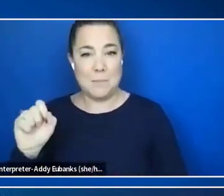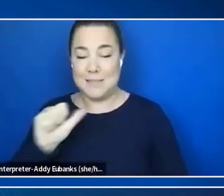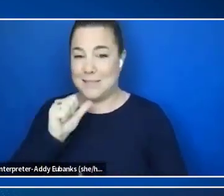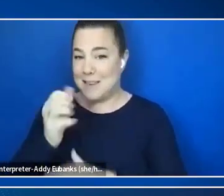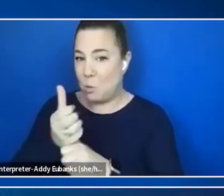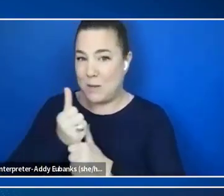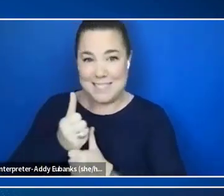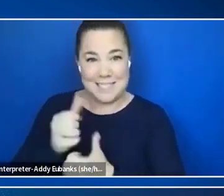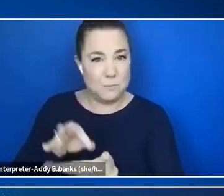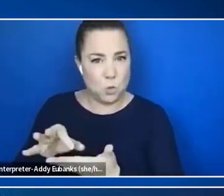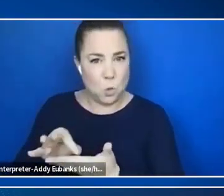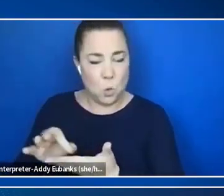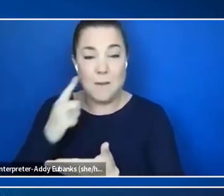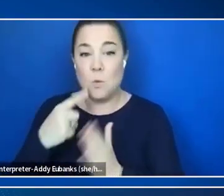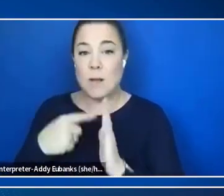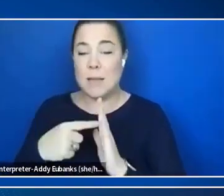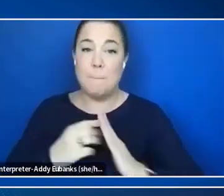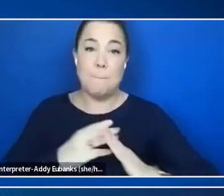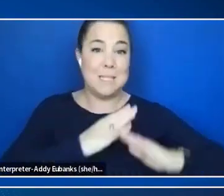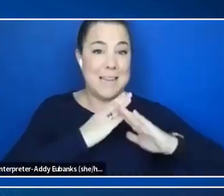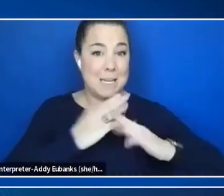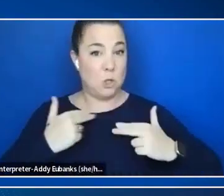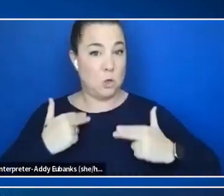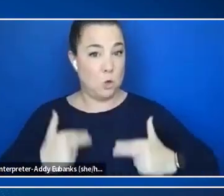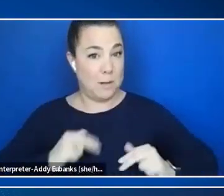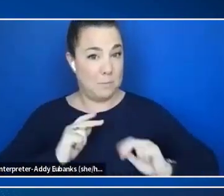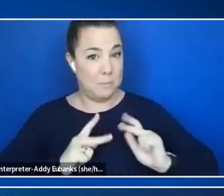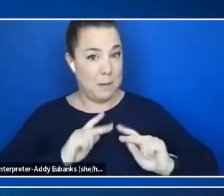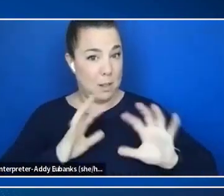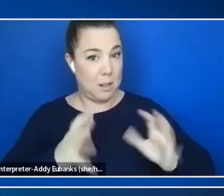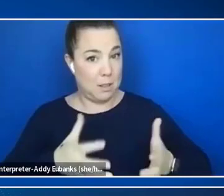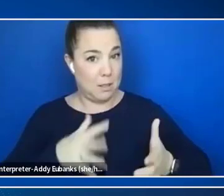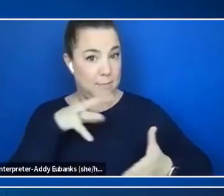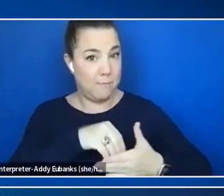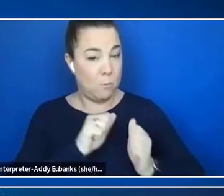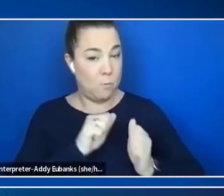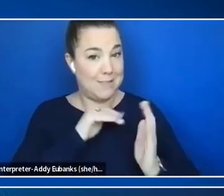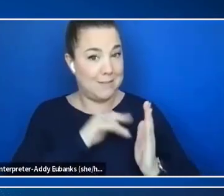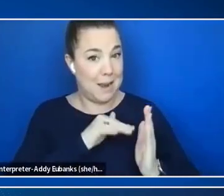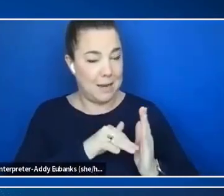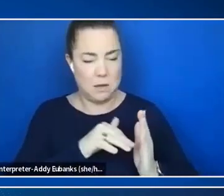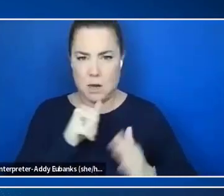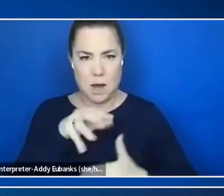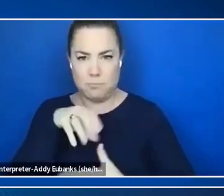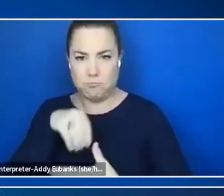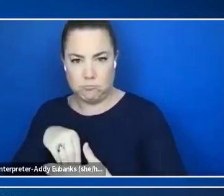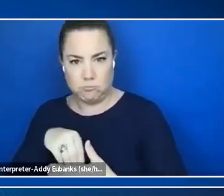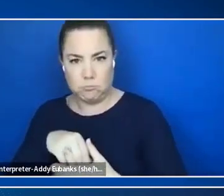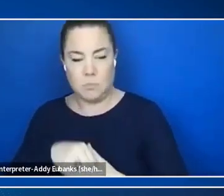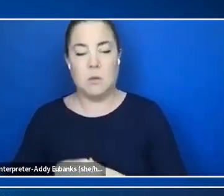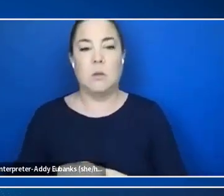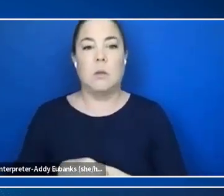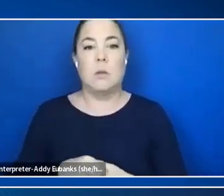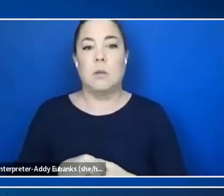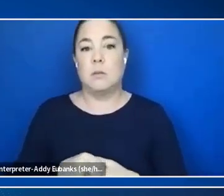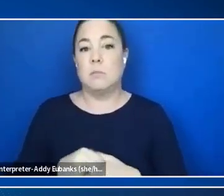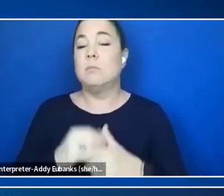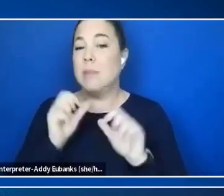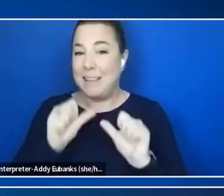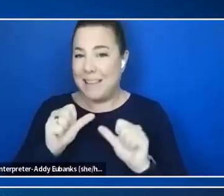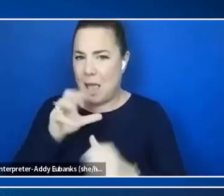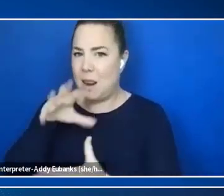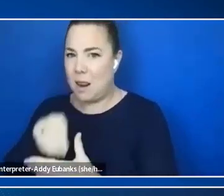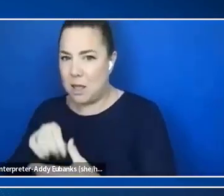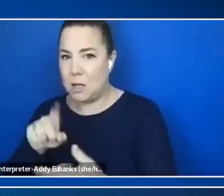presently, like protection of human subjects, that still have ability to be factored into the